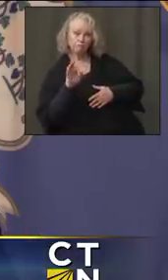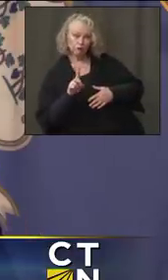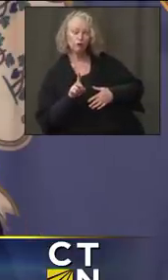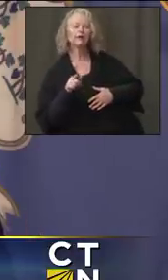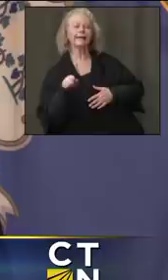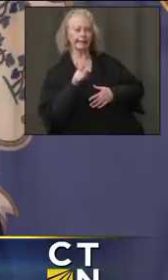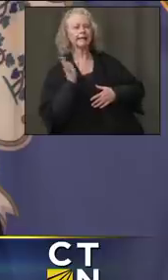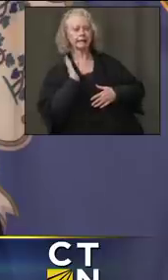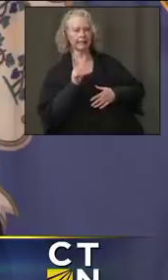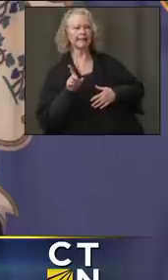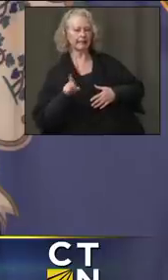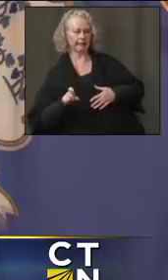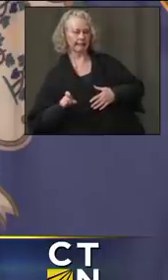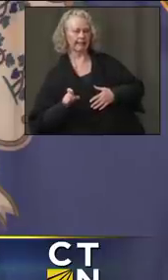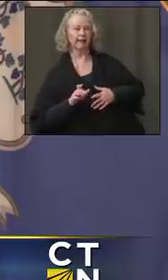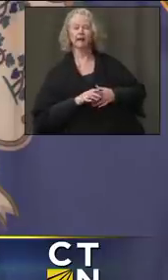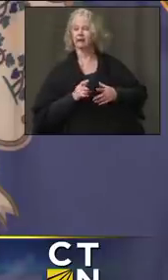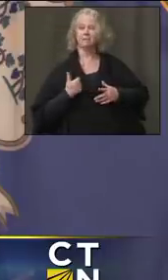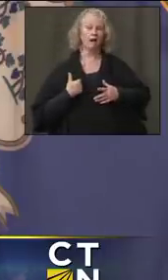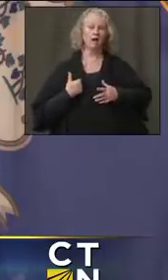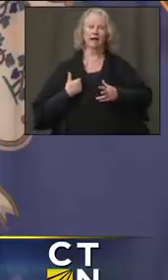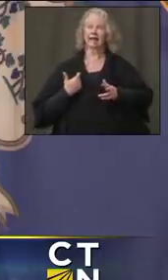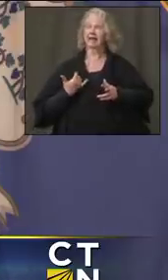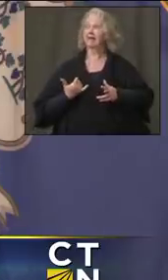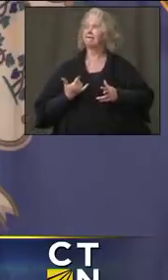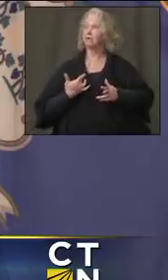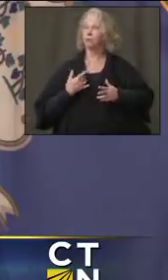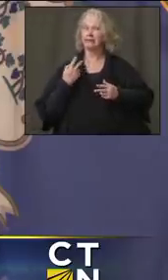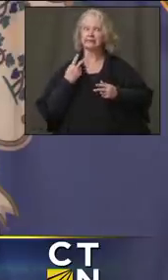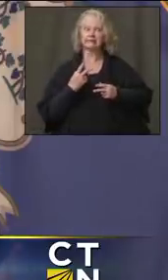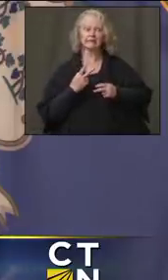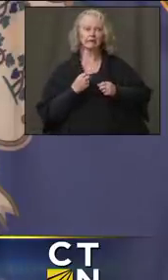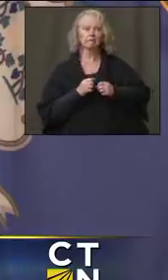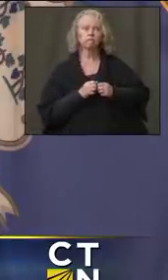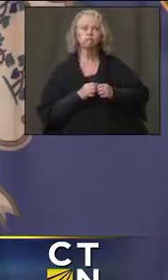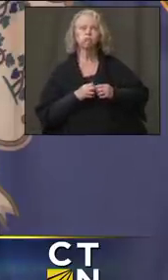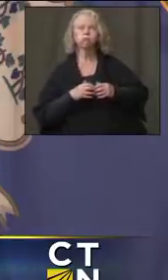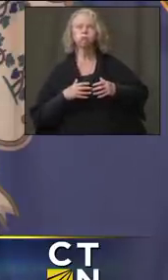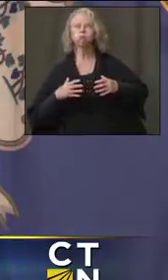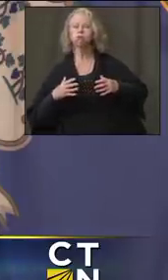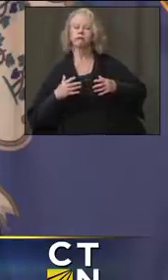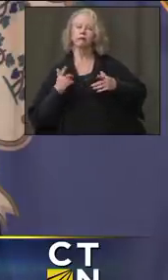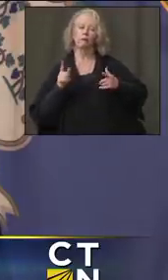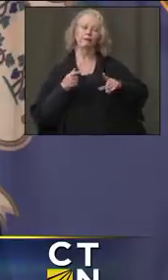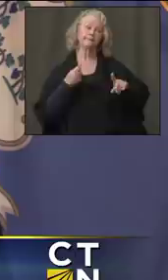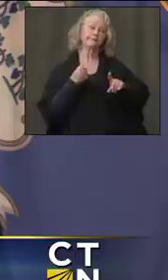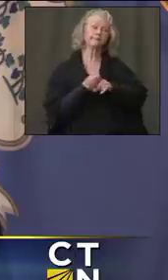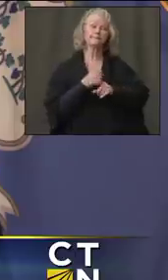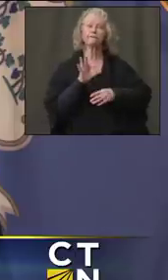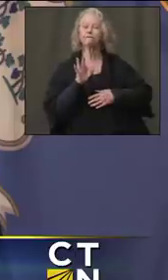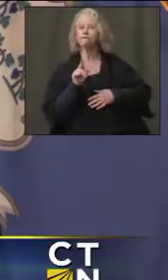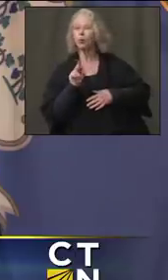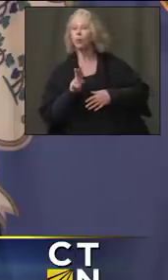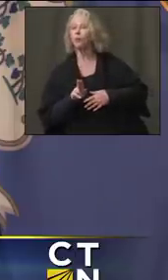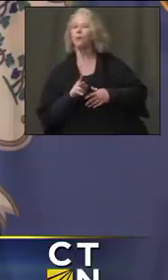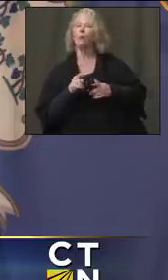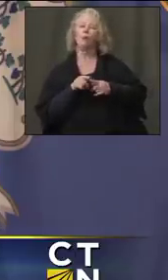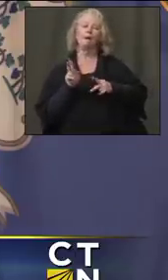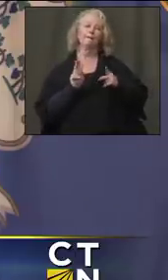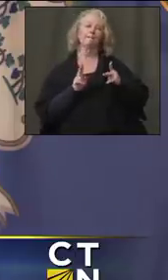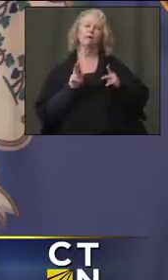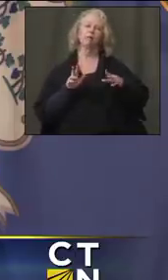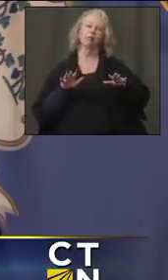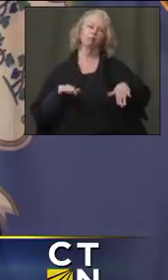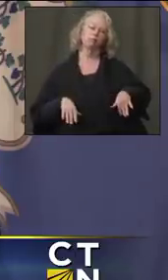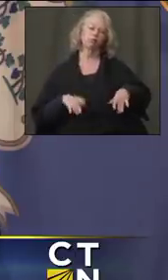way. And also, we're ready to go. If we find there's a flare-up later this fall in the flu season or people relax on social